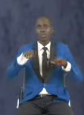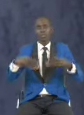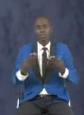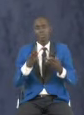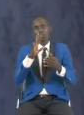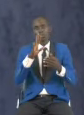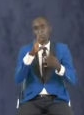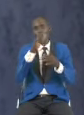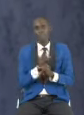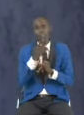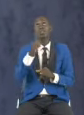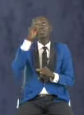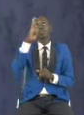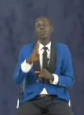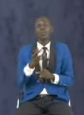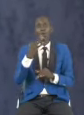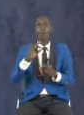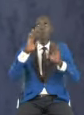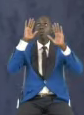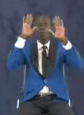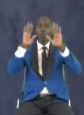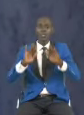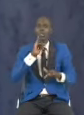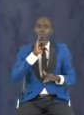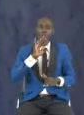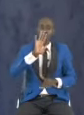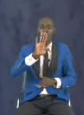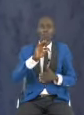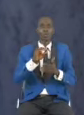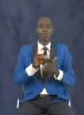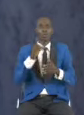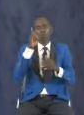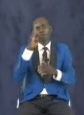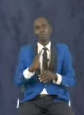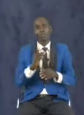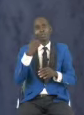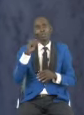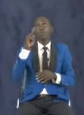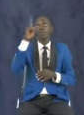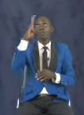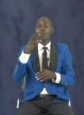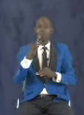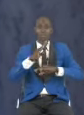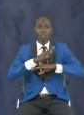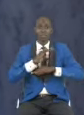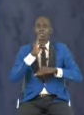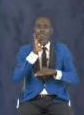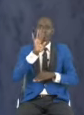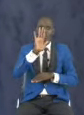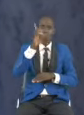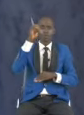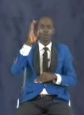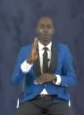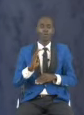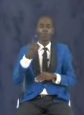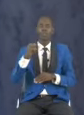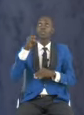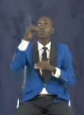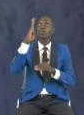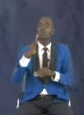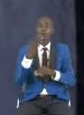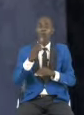of wonders, your God. The God of satisfaction, your God. The God of all supply, your God. When